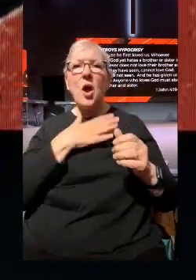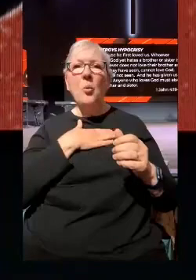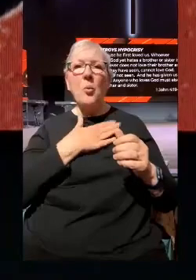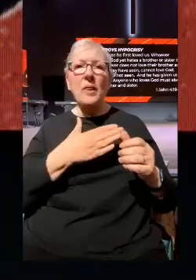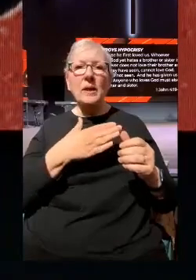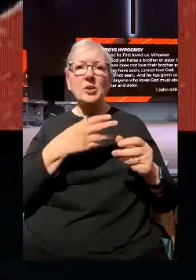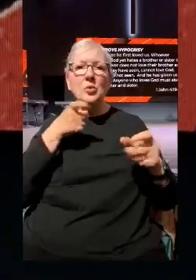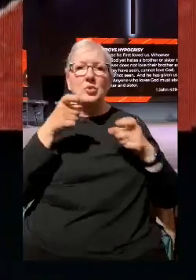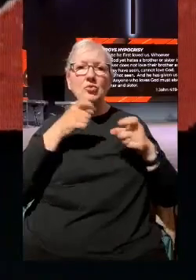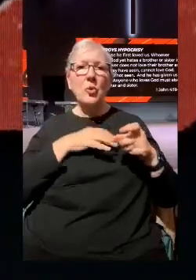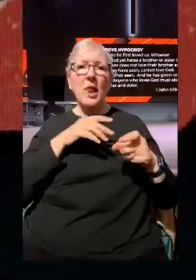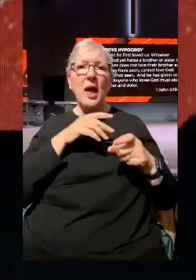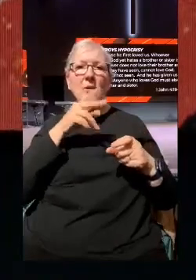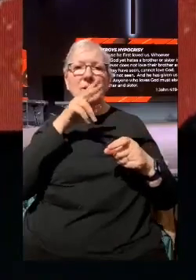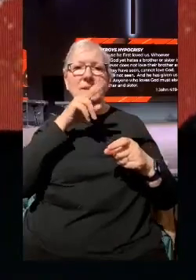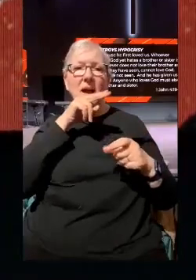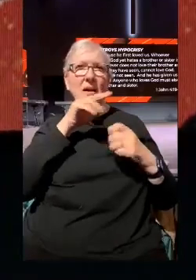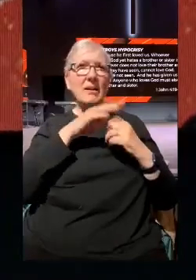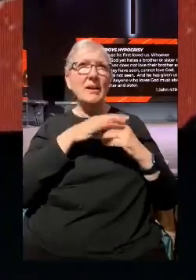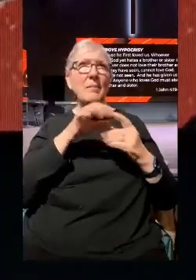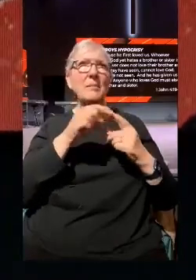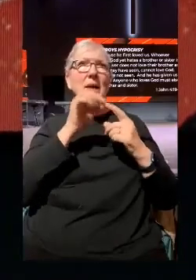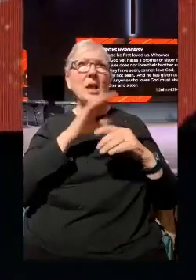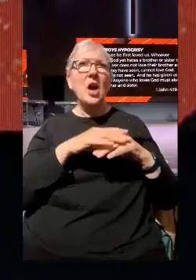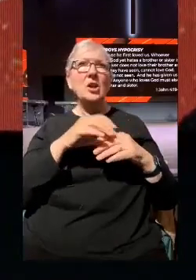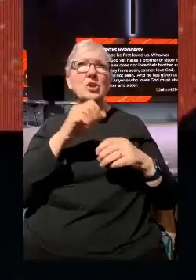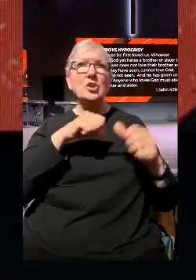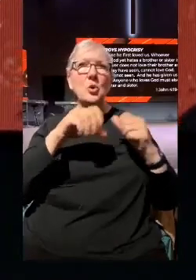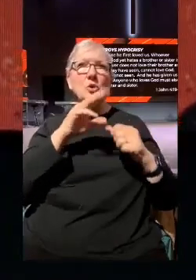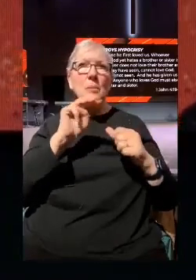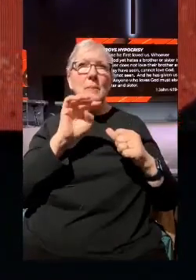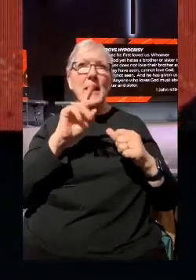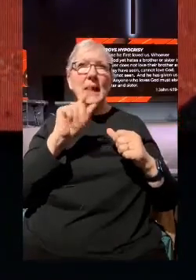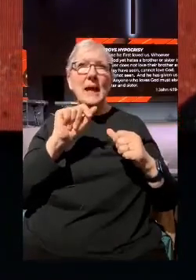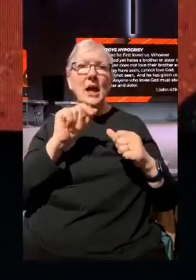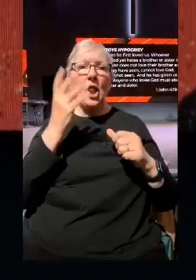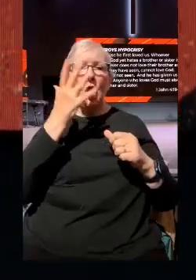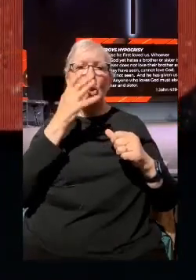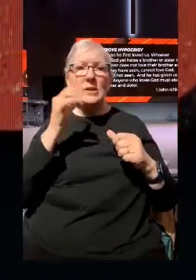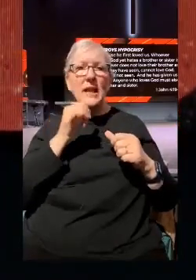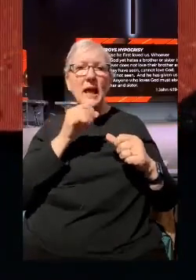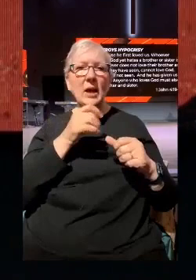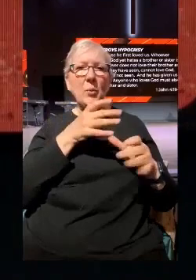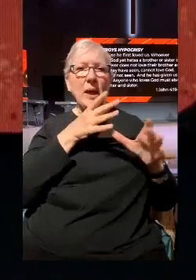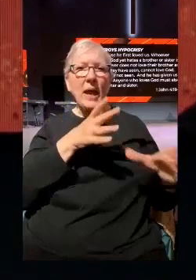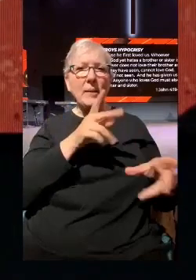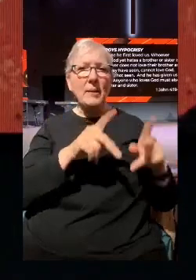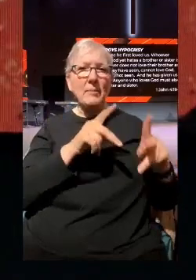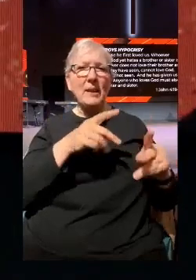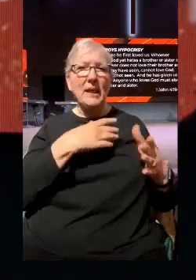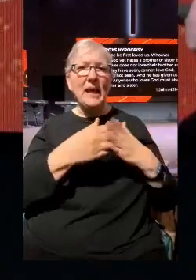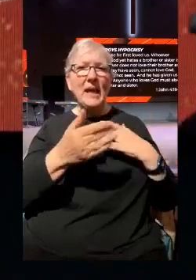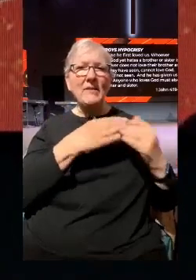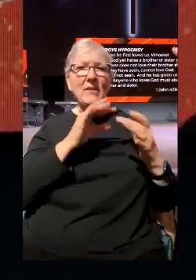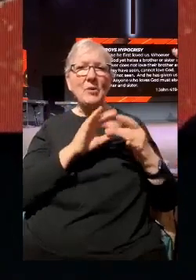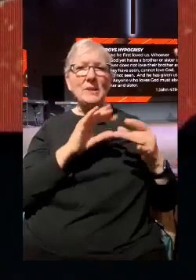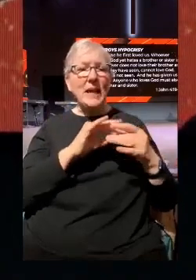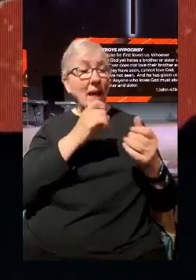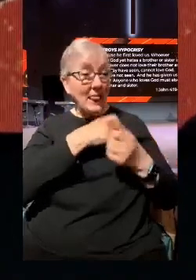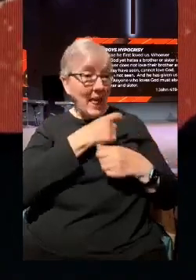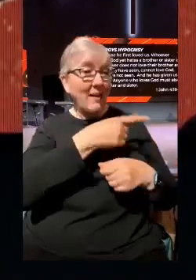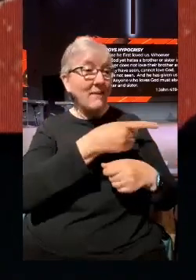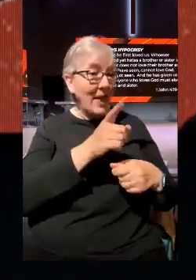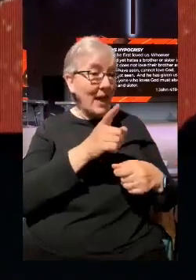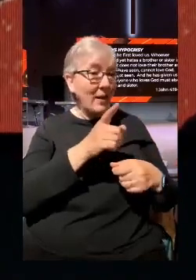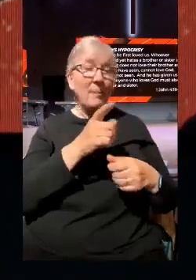particularly on social media, we kind of make it seem like we hate people, even if we say we love them and we love